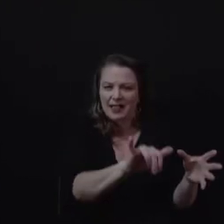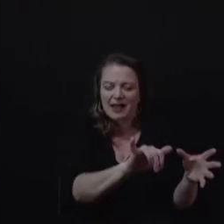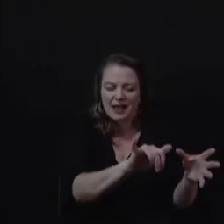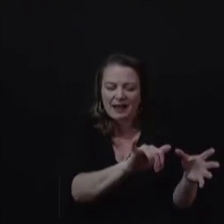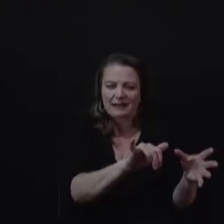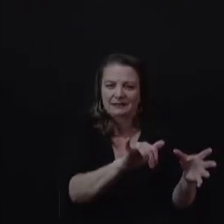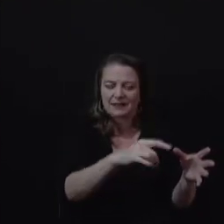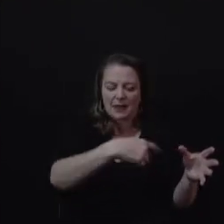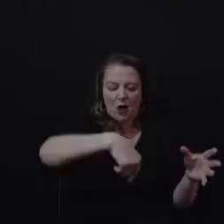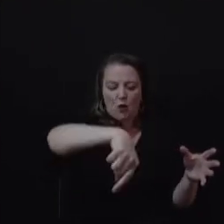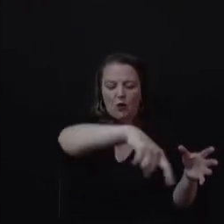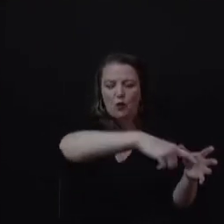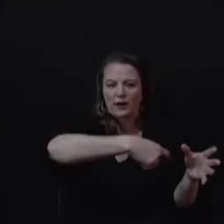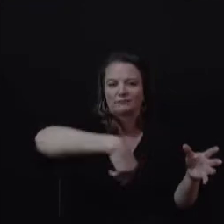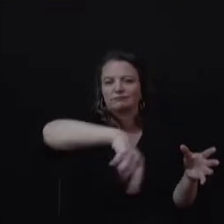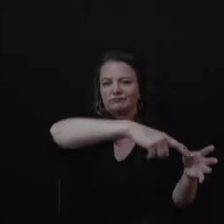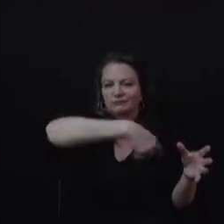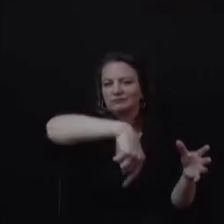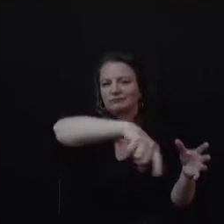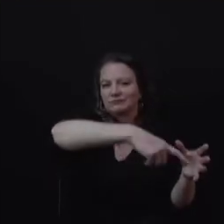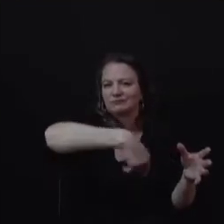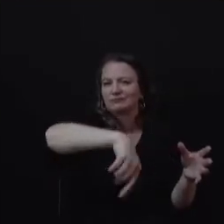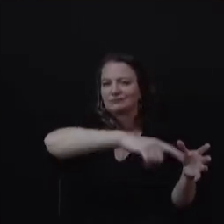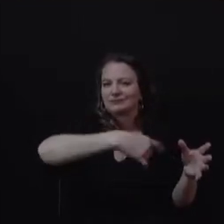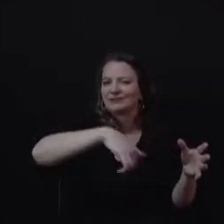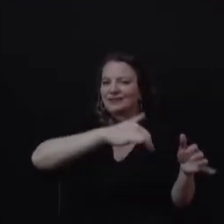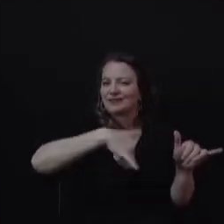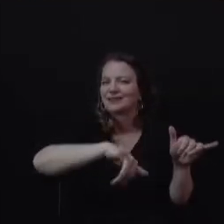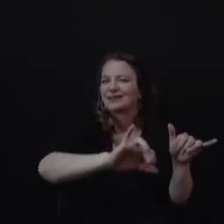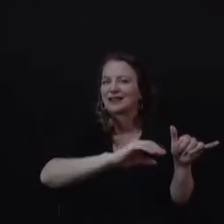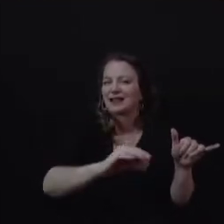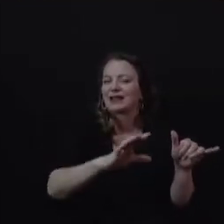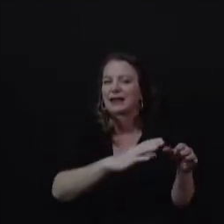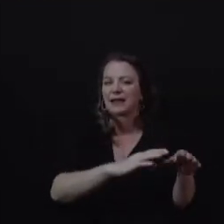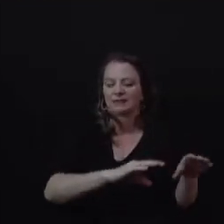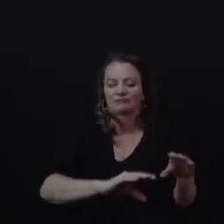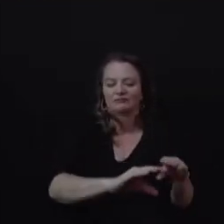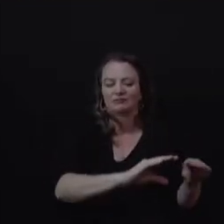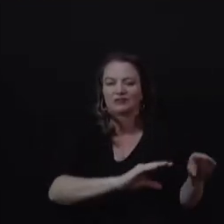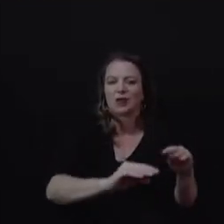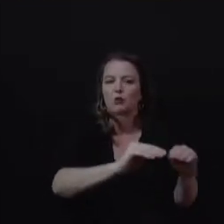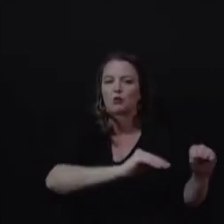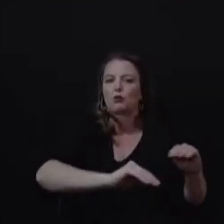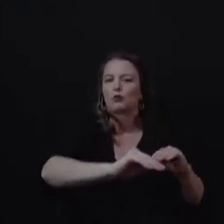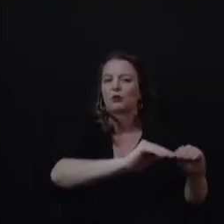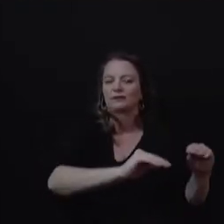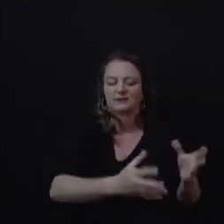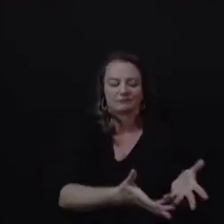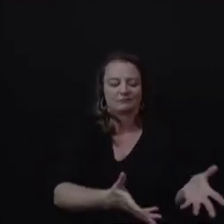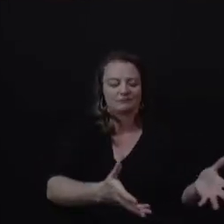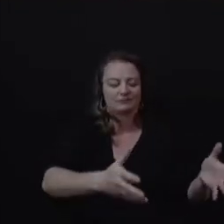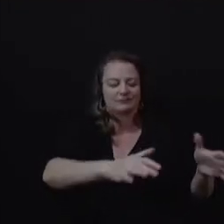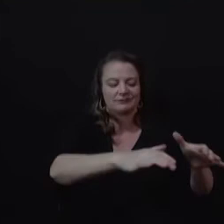spinning. The clay is still moist, and the potter can redo what's wrong.